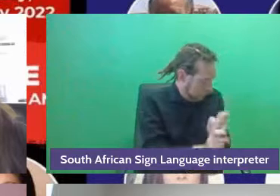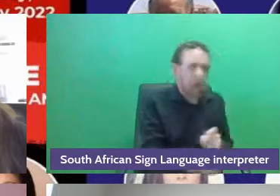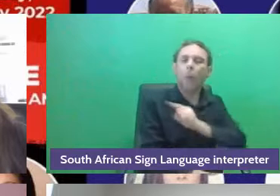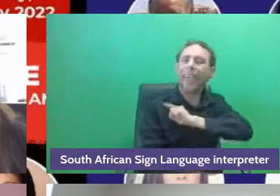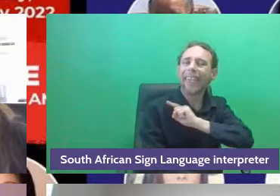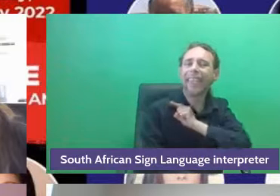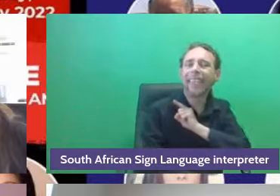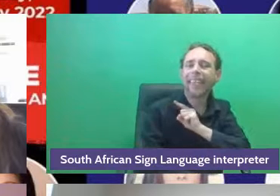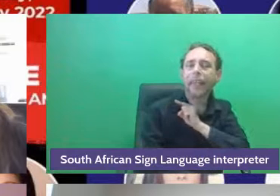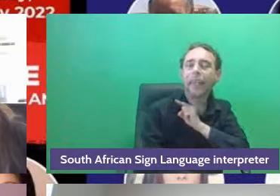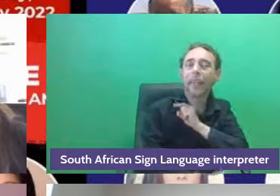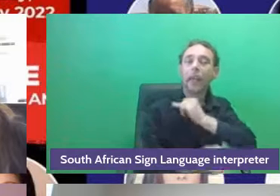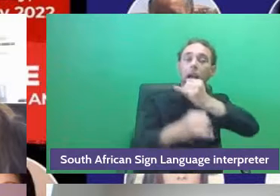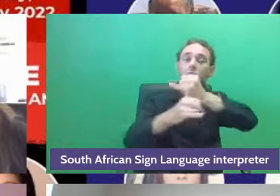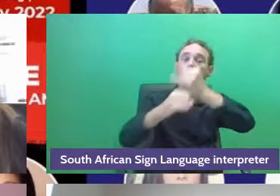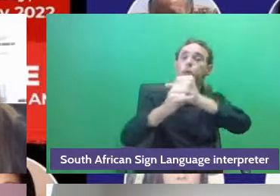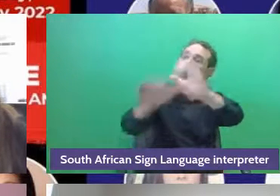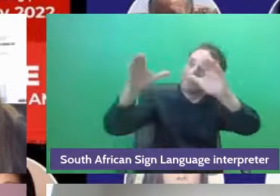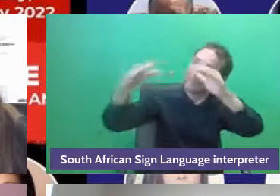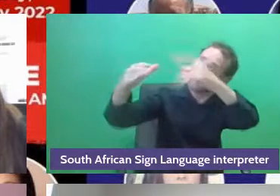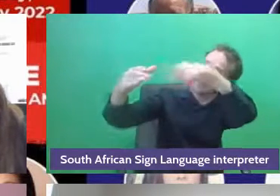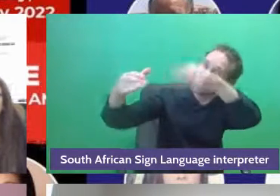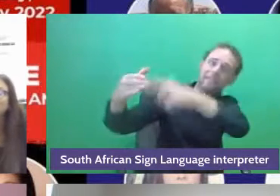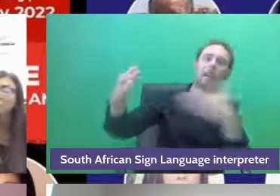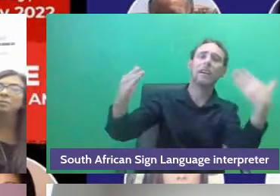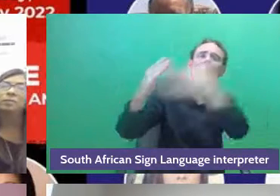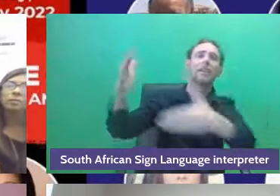institutions sector is not ready